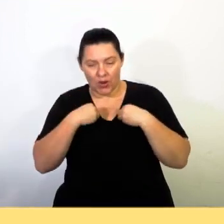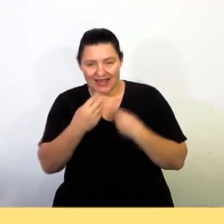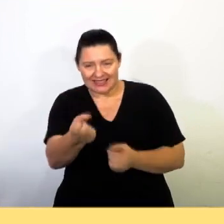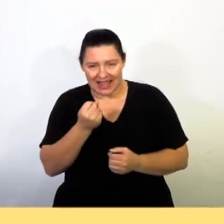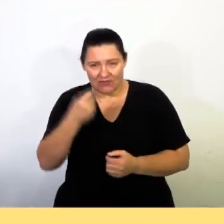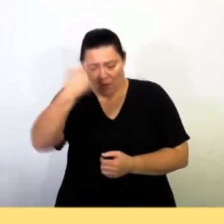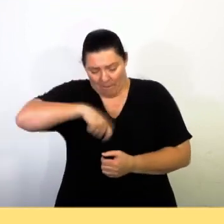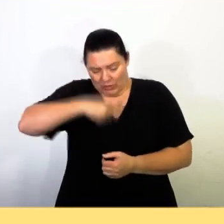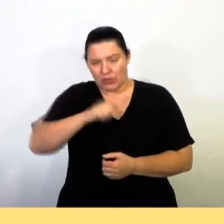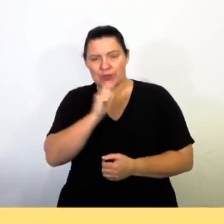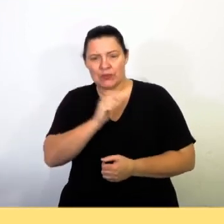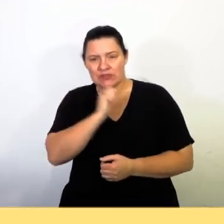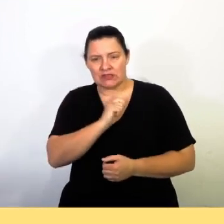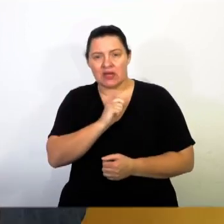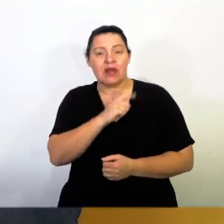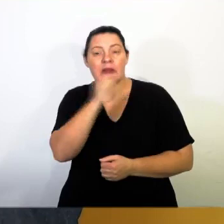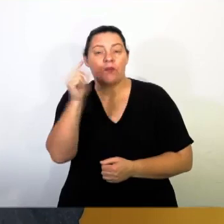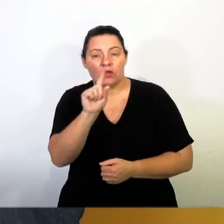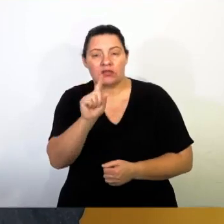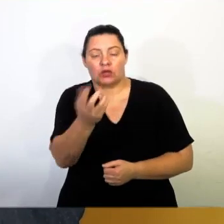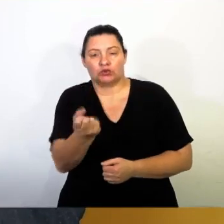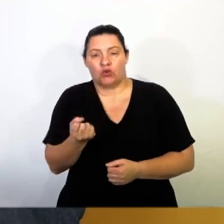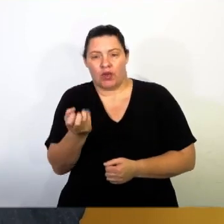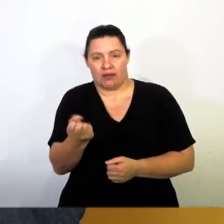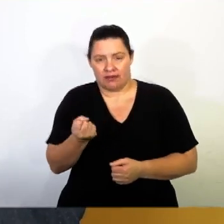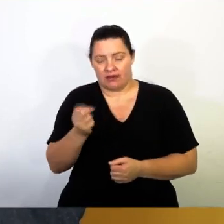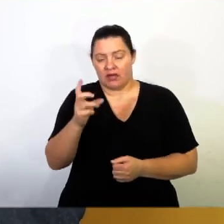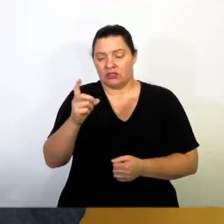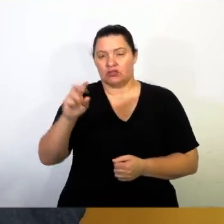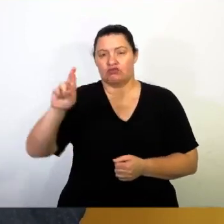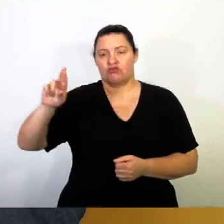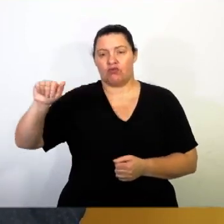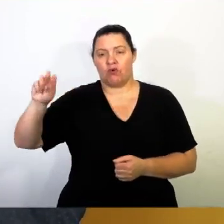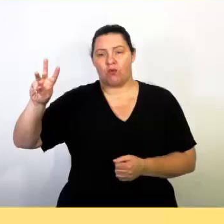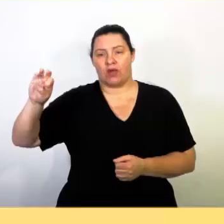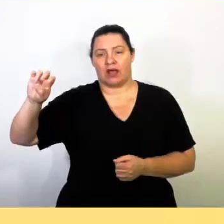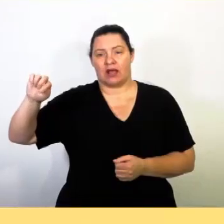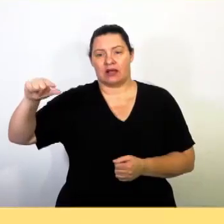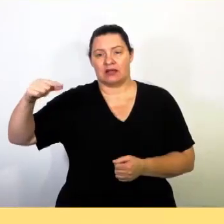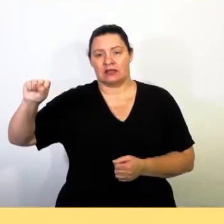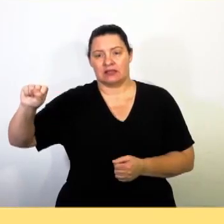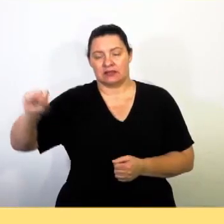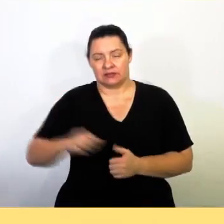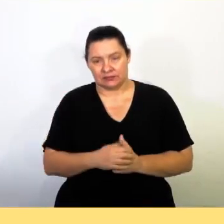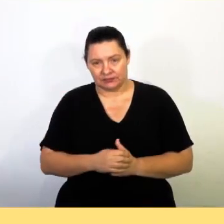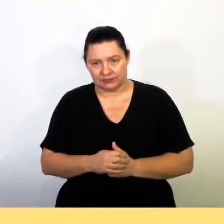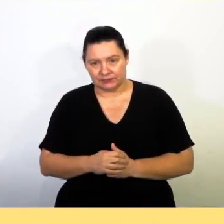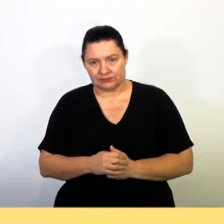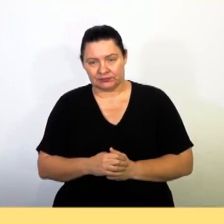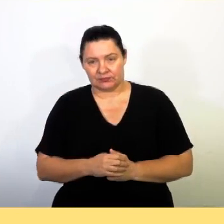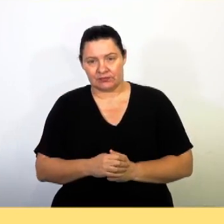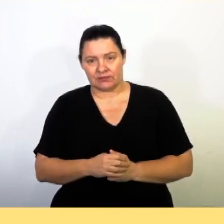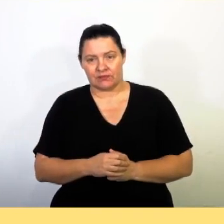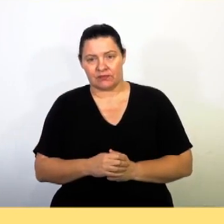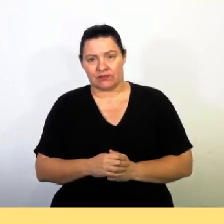the owner takes money for personal use, it is called drawings. When the owner takes money for personal use, it